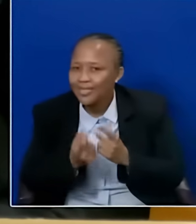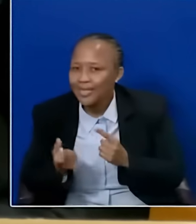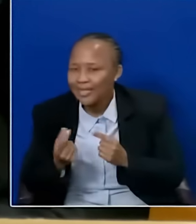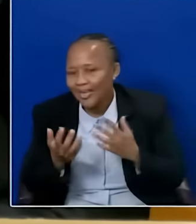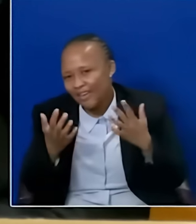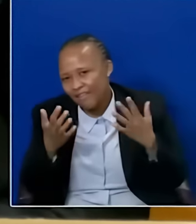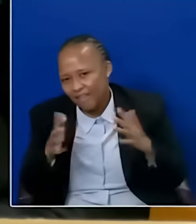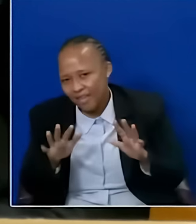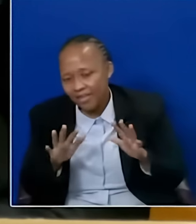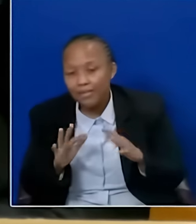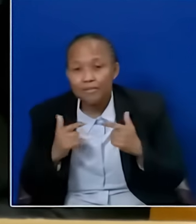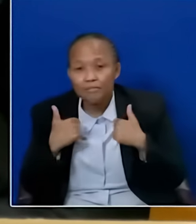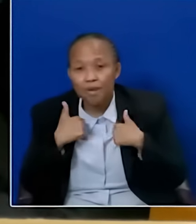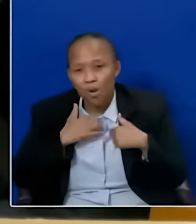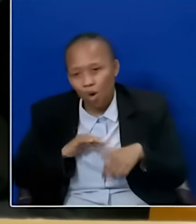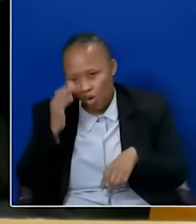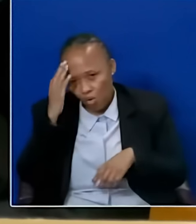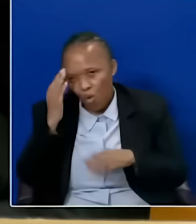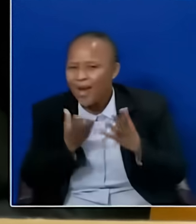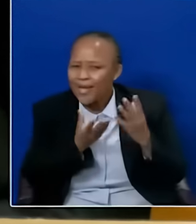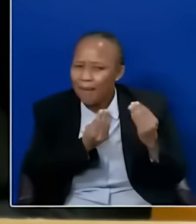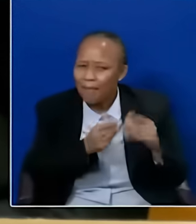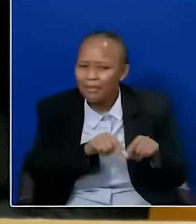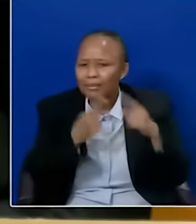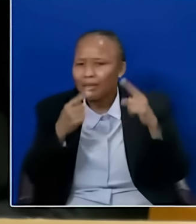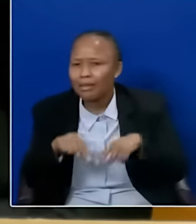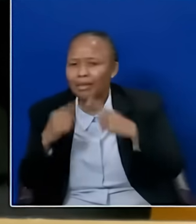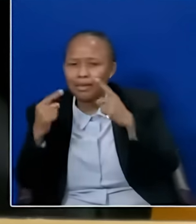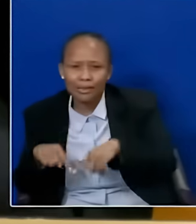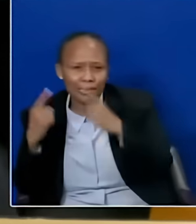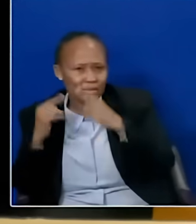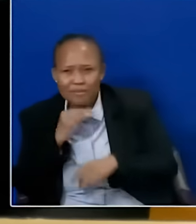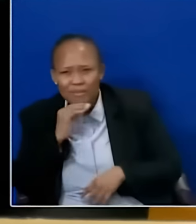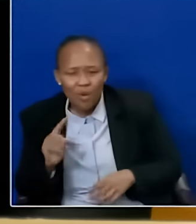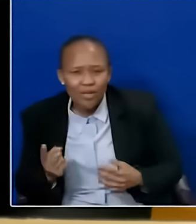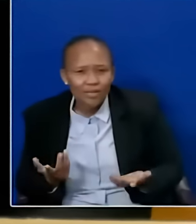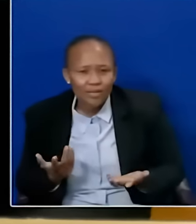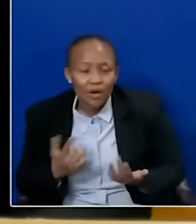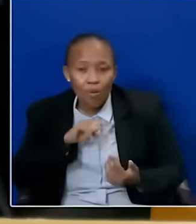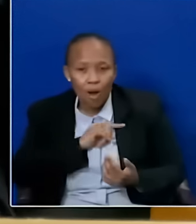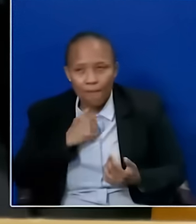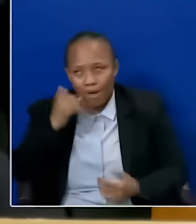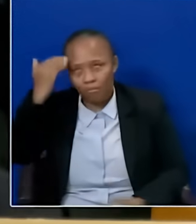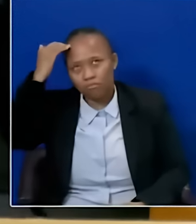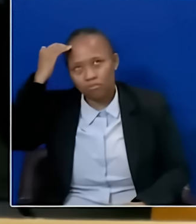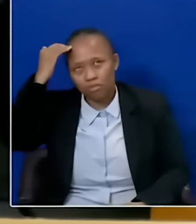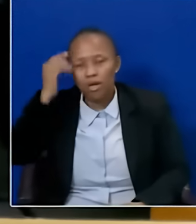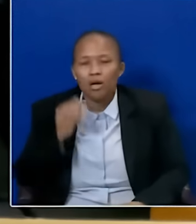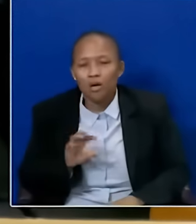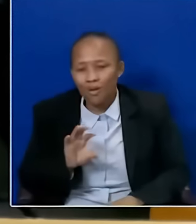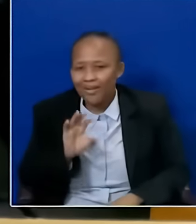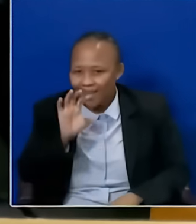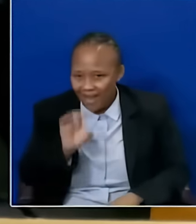there are different numbers to this? Because in my mind, it suggests he had different specimens in sealed